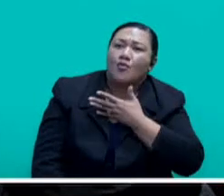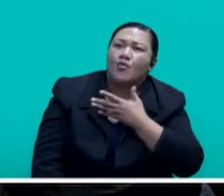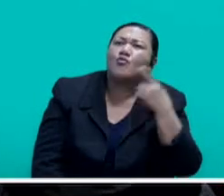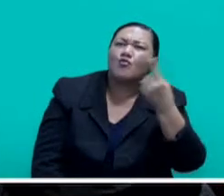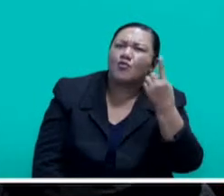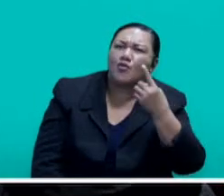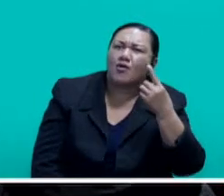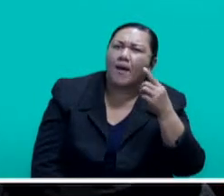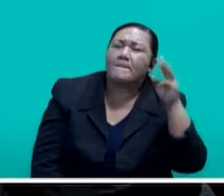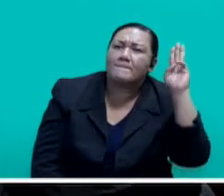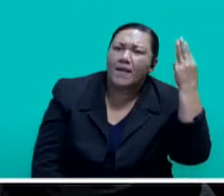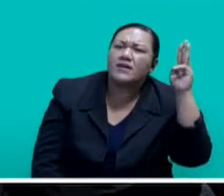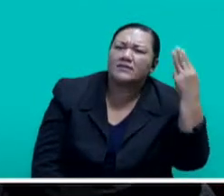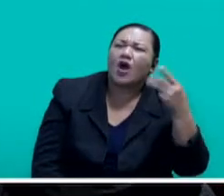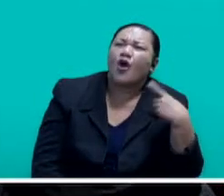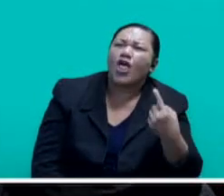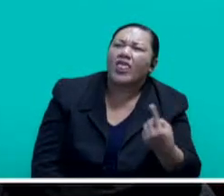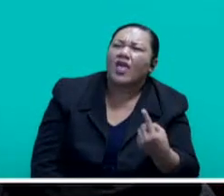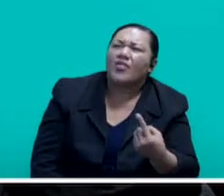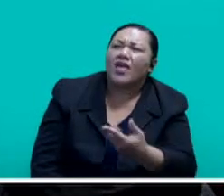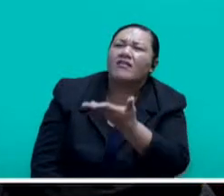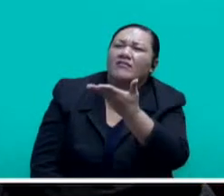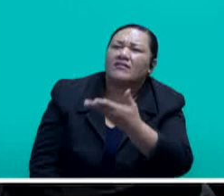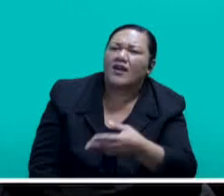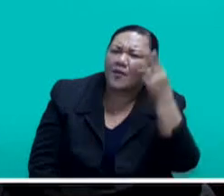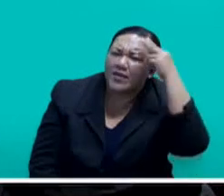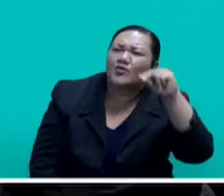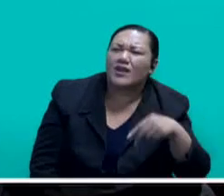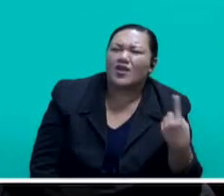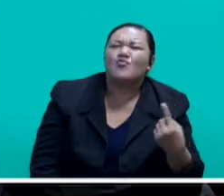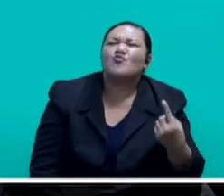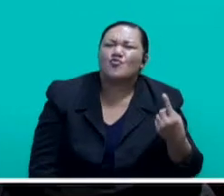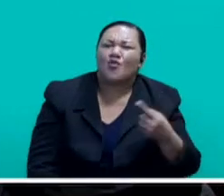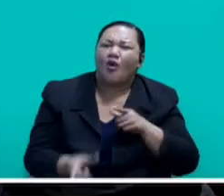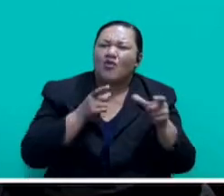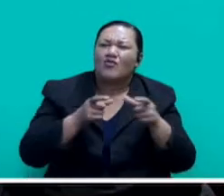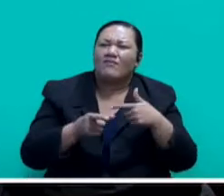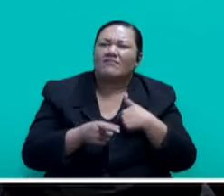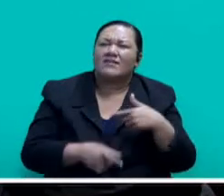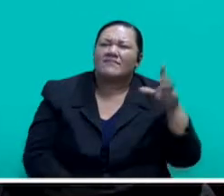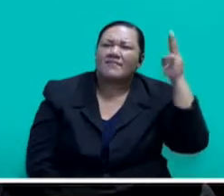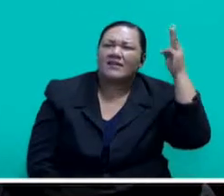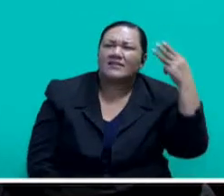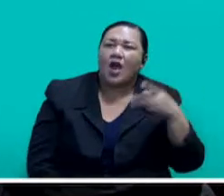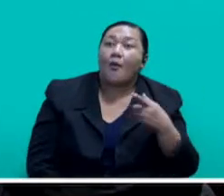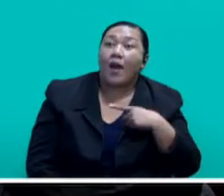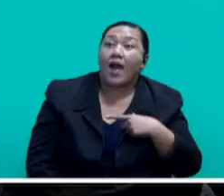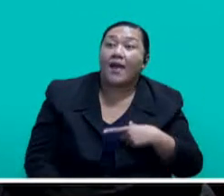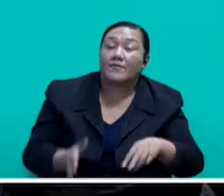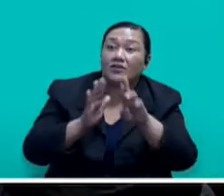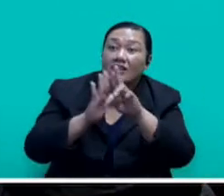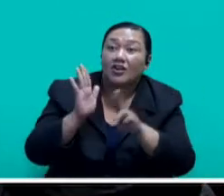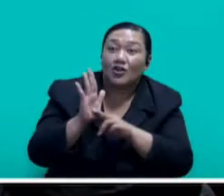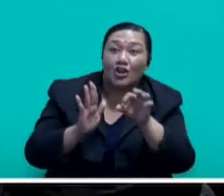my master. I want to know. Because the rule is not only for opposition, Mr. Speaker